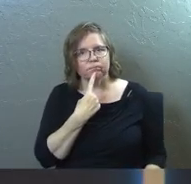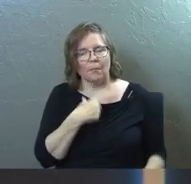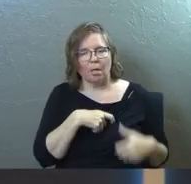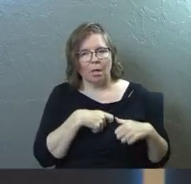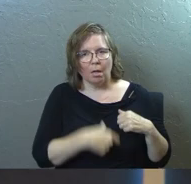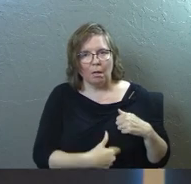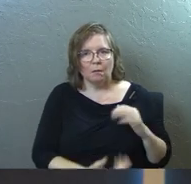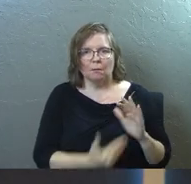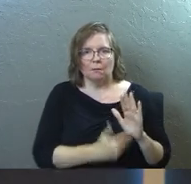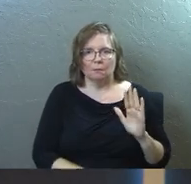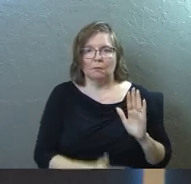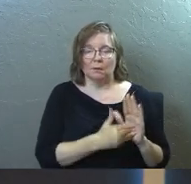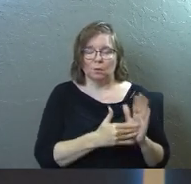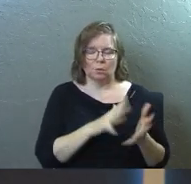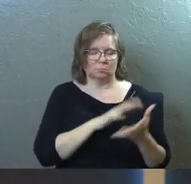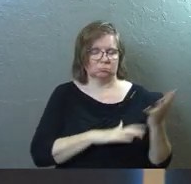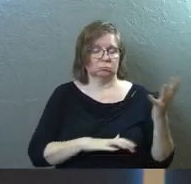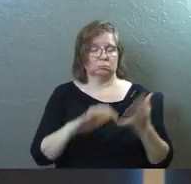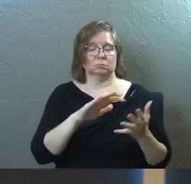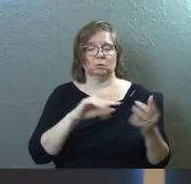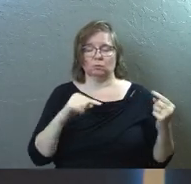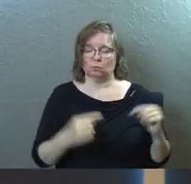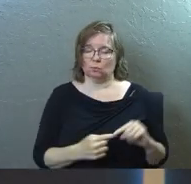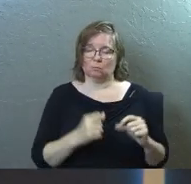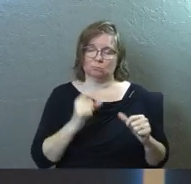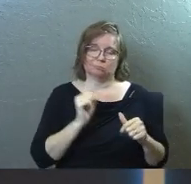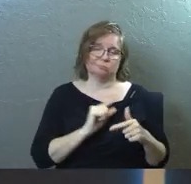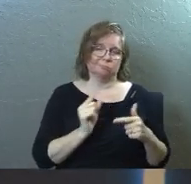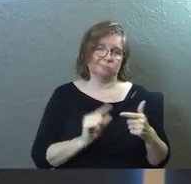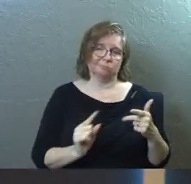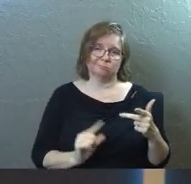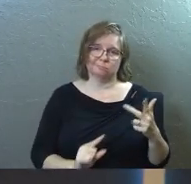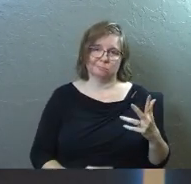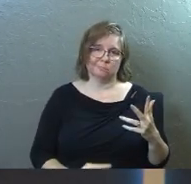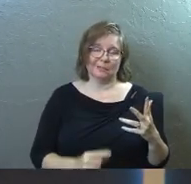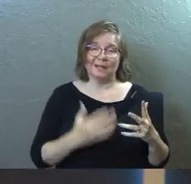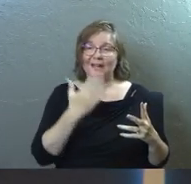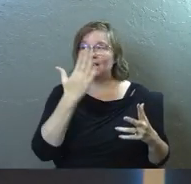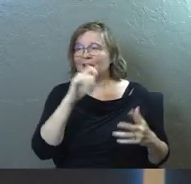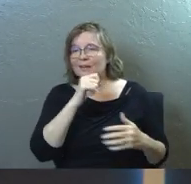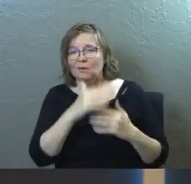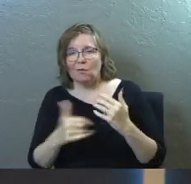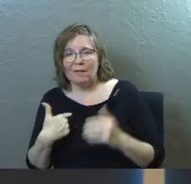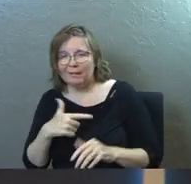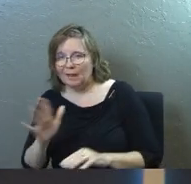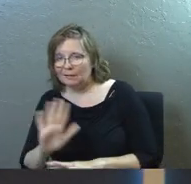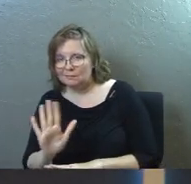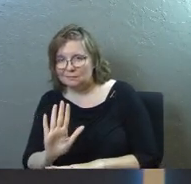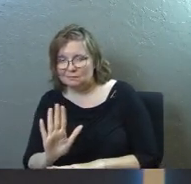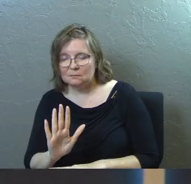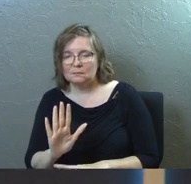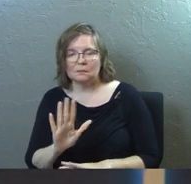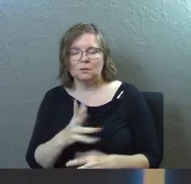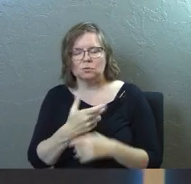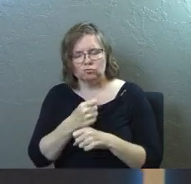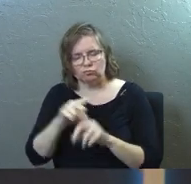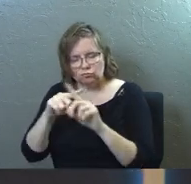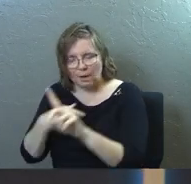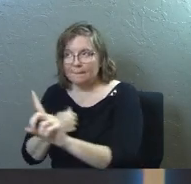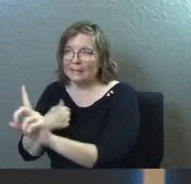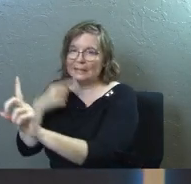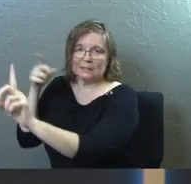and over again, which can lead to confusion and hurt and so many other things that God has not called us to be involved in. So he says, put your trust